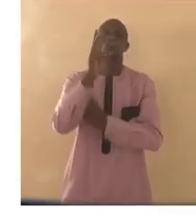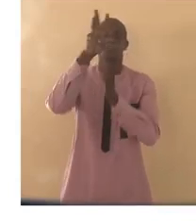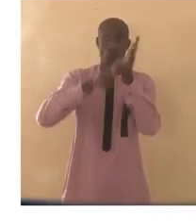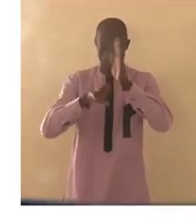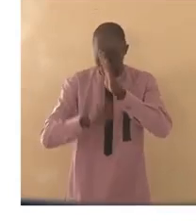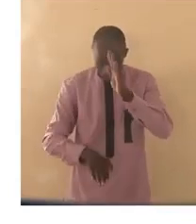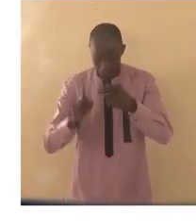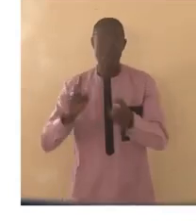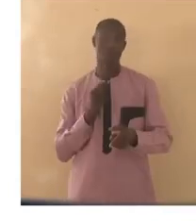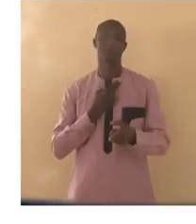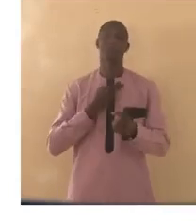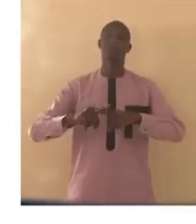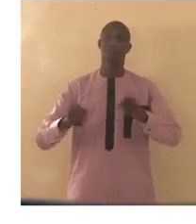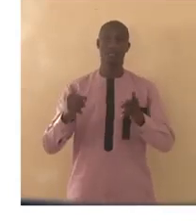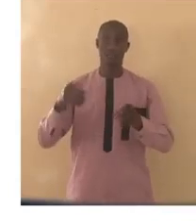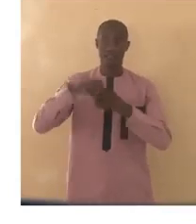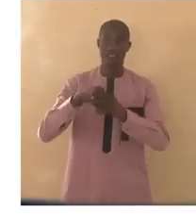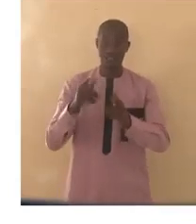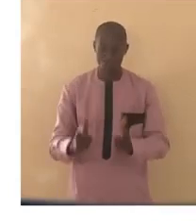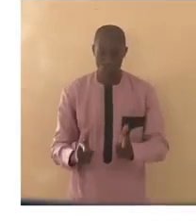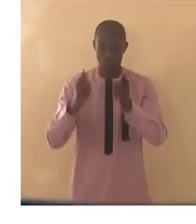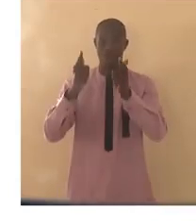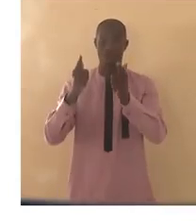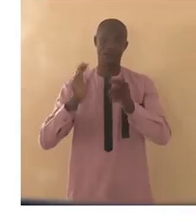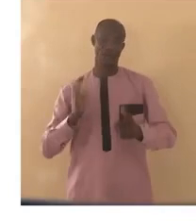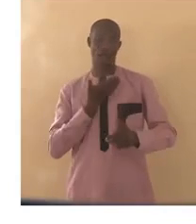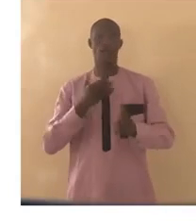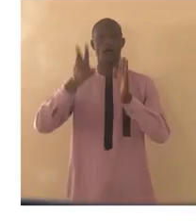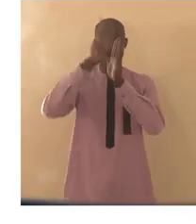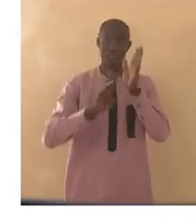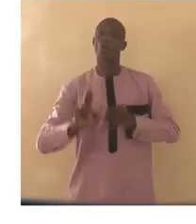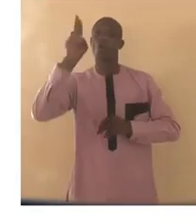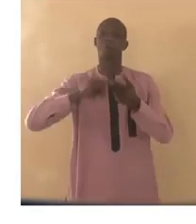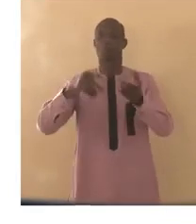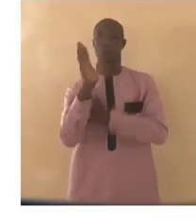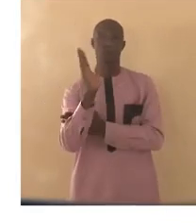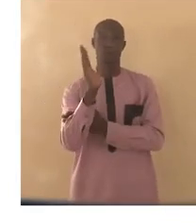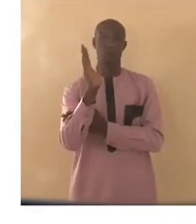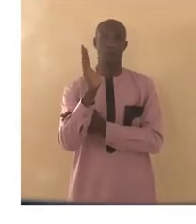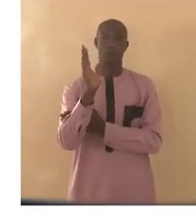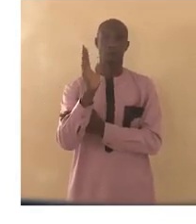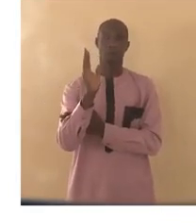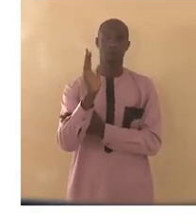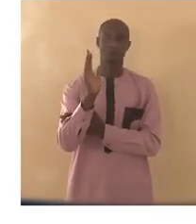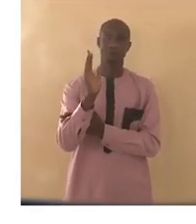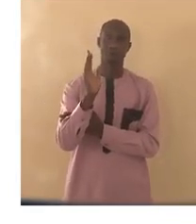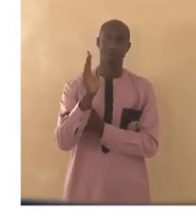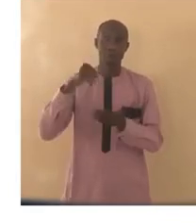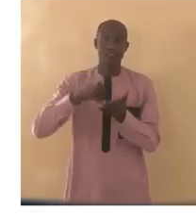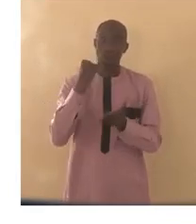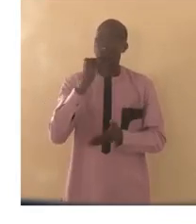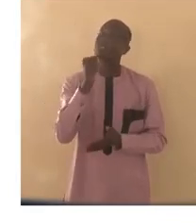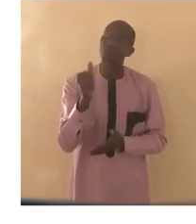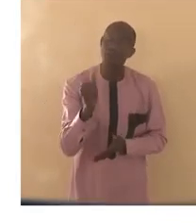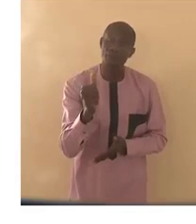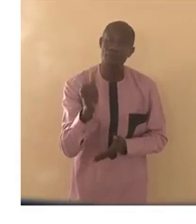binding God's will down to us, but in lifting our will up to God.